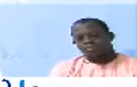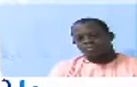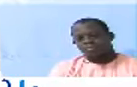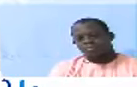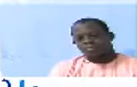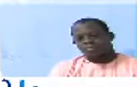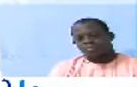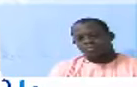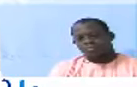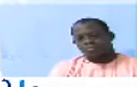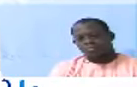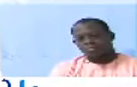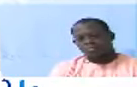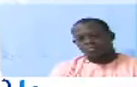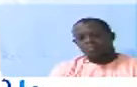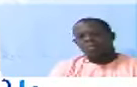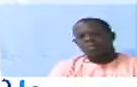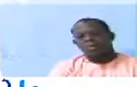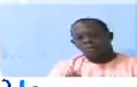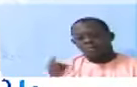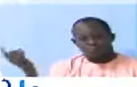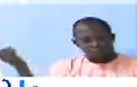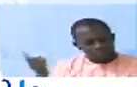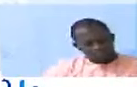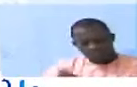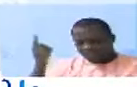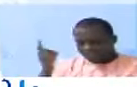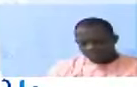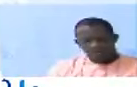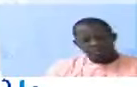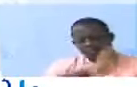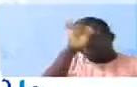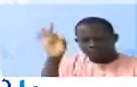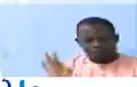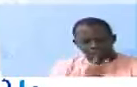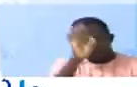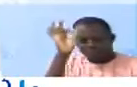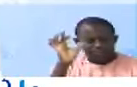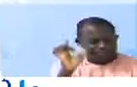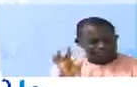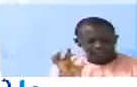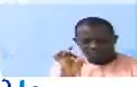That beating was really, really very painful.